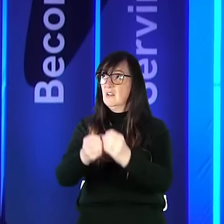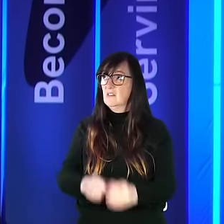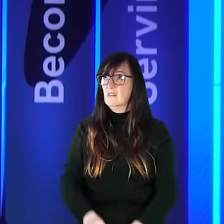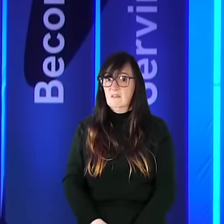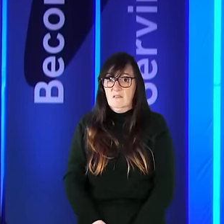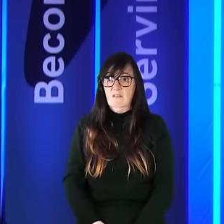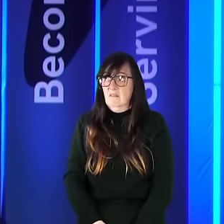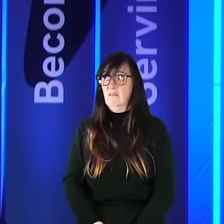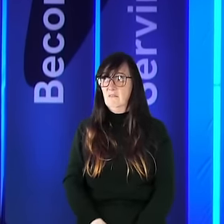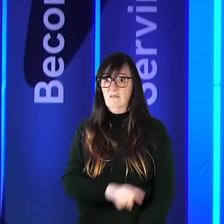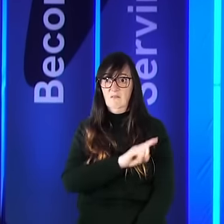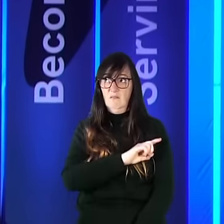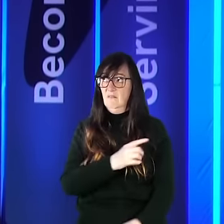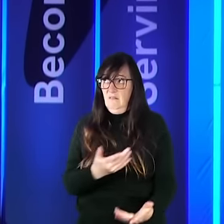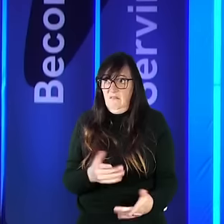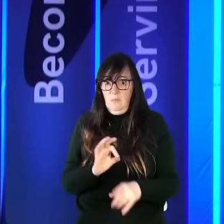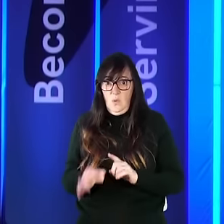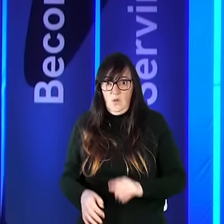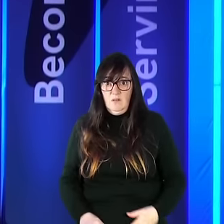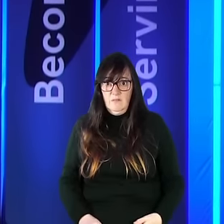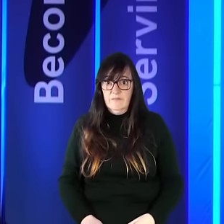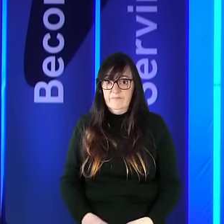after this? It's got a sell-by date.